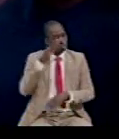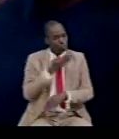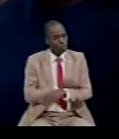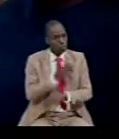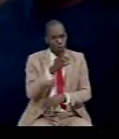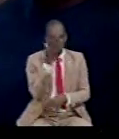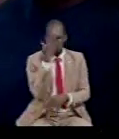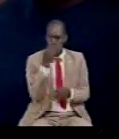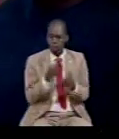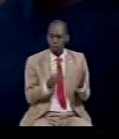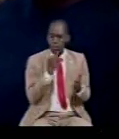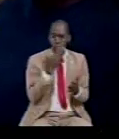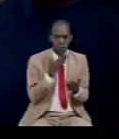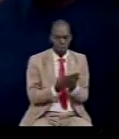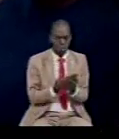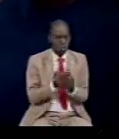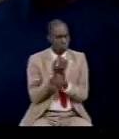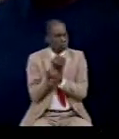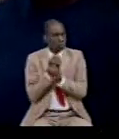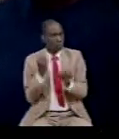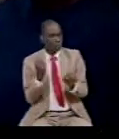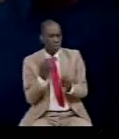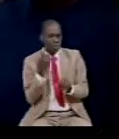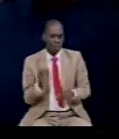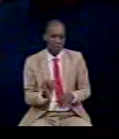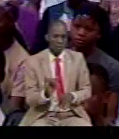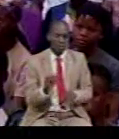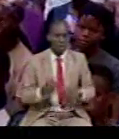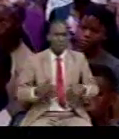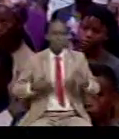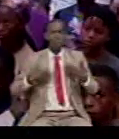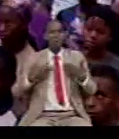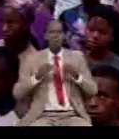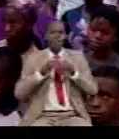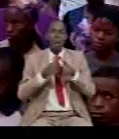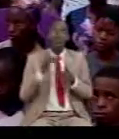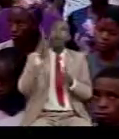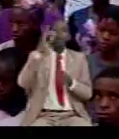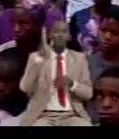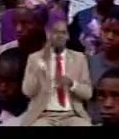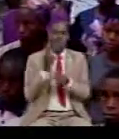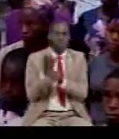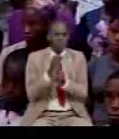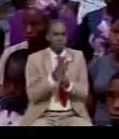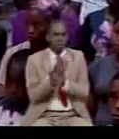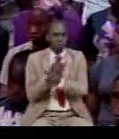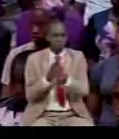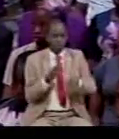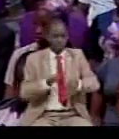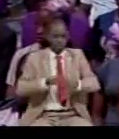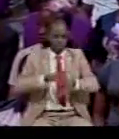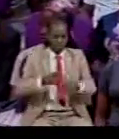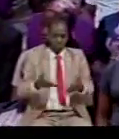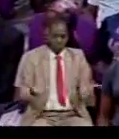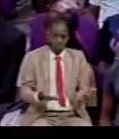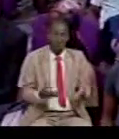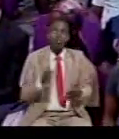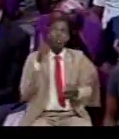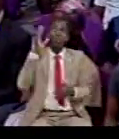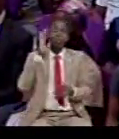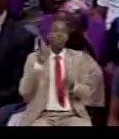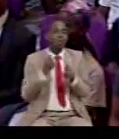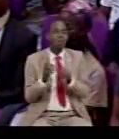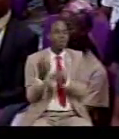good? Salvation, eternal life, how God will take care of you here on earth, and he'll take care of you